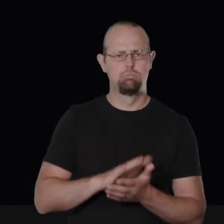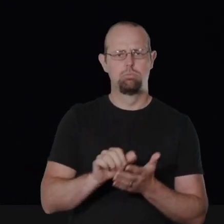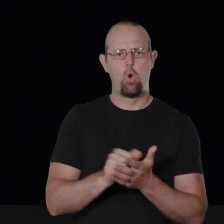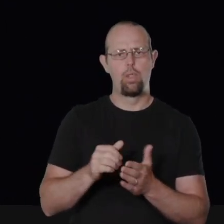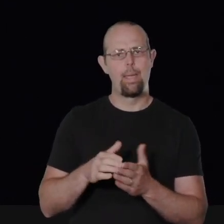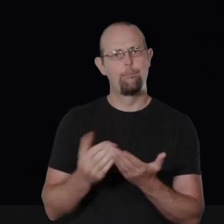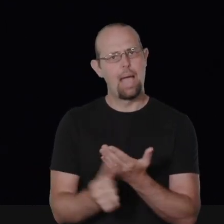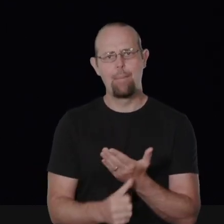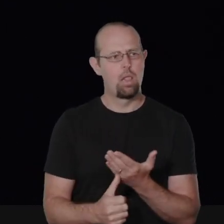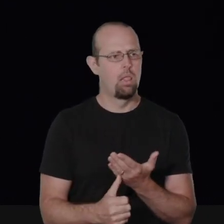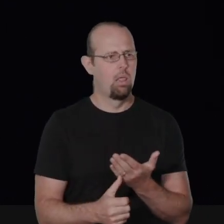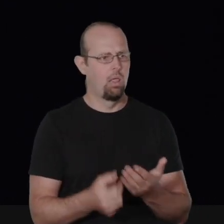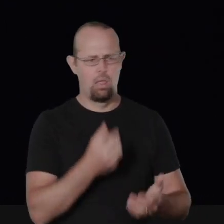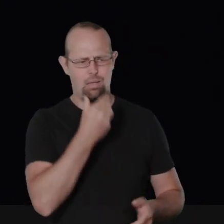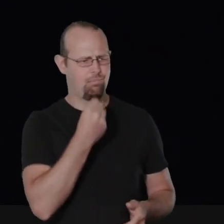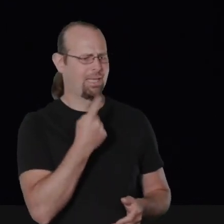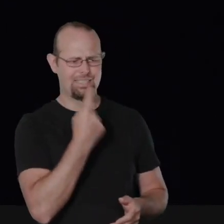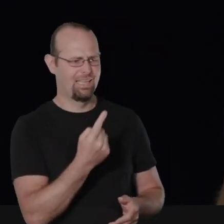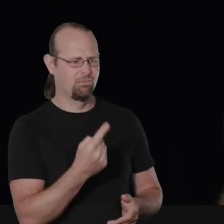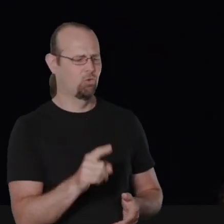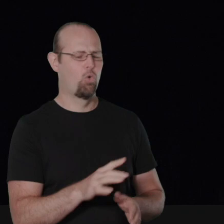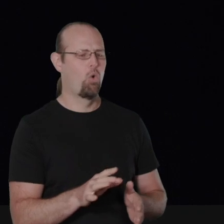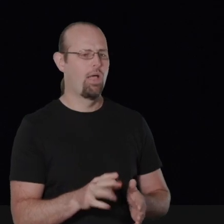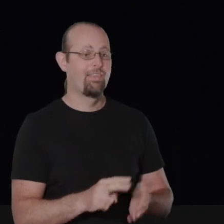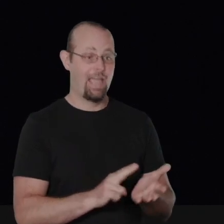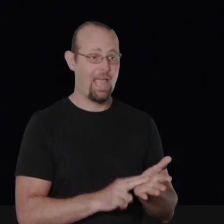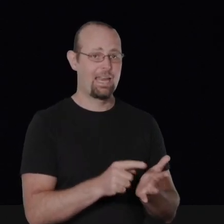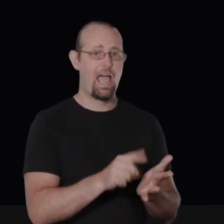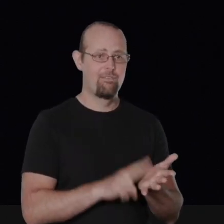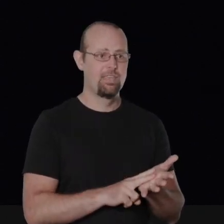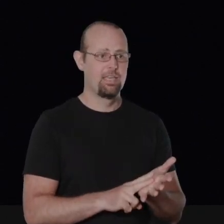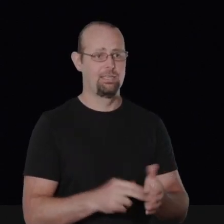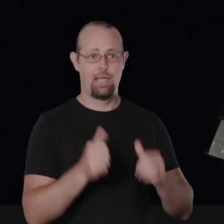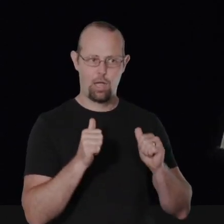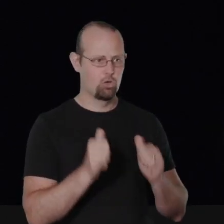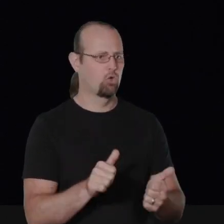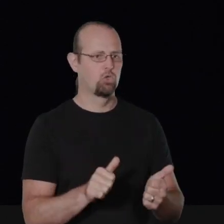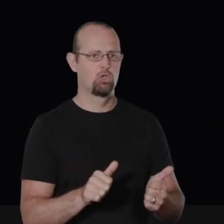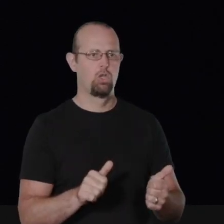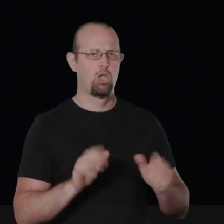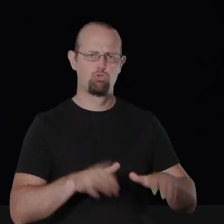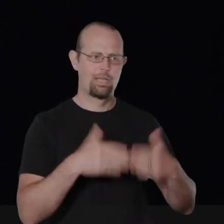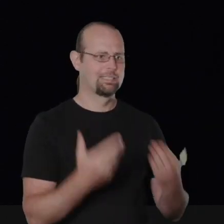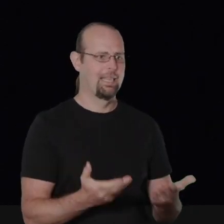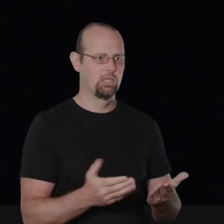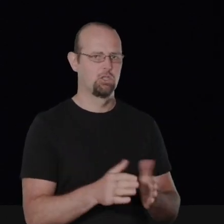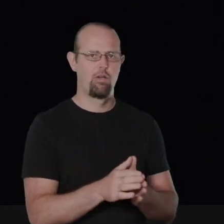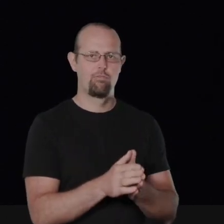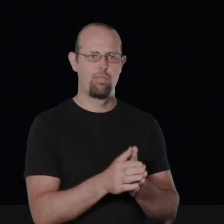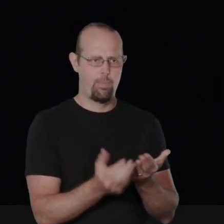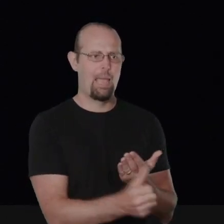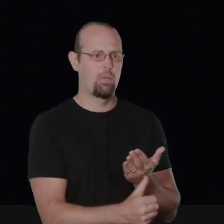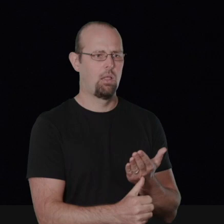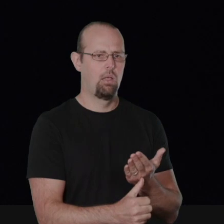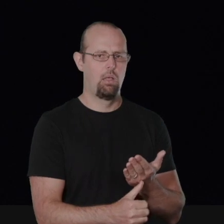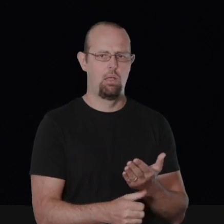He said, "No, you don't understand. The NIV is a good starter translation of the Bible." Well,